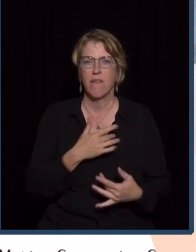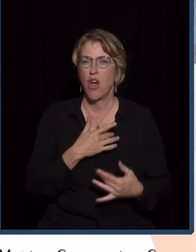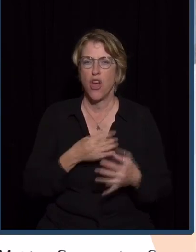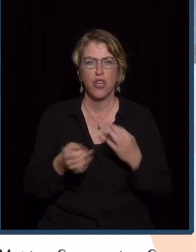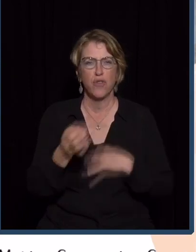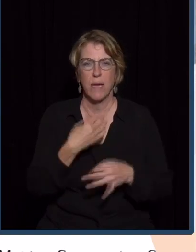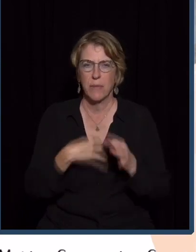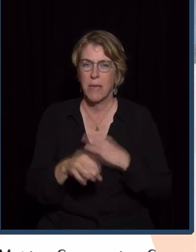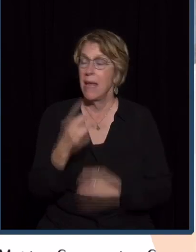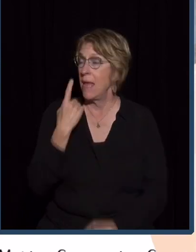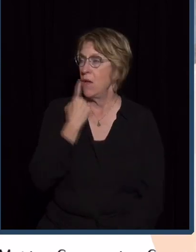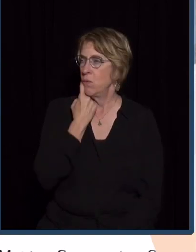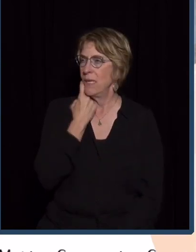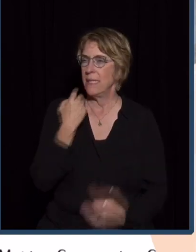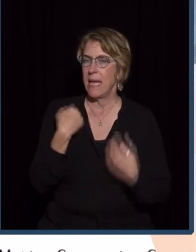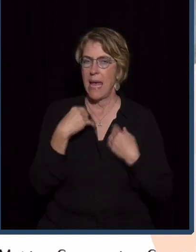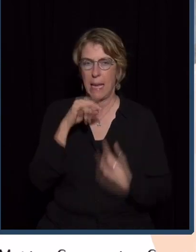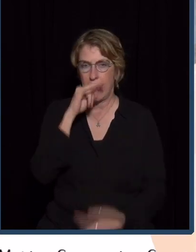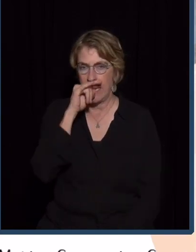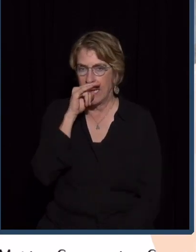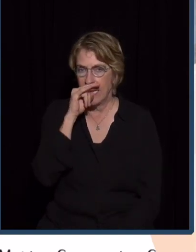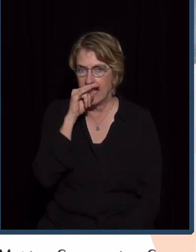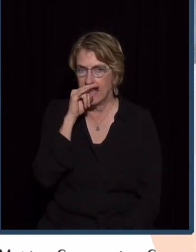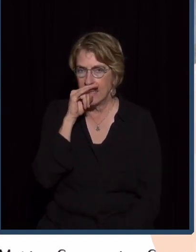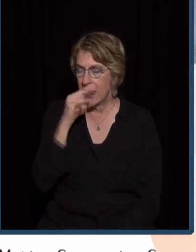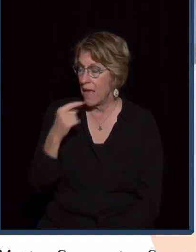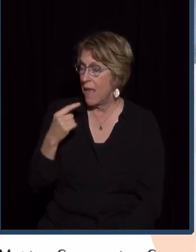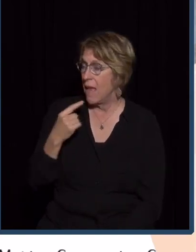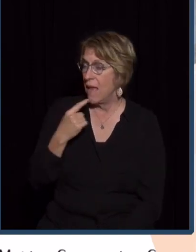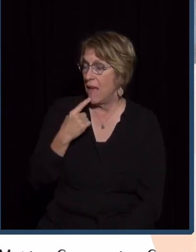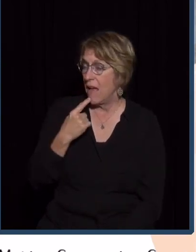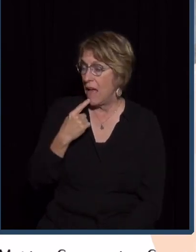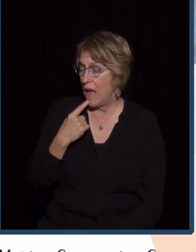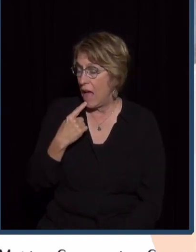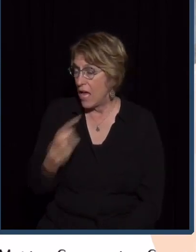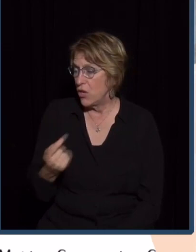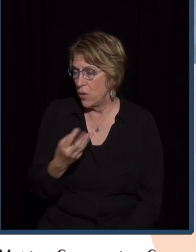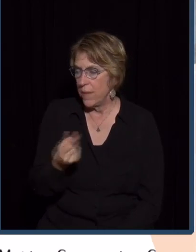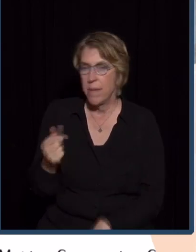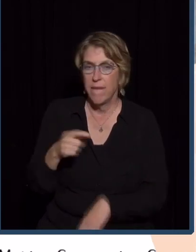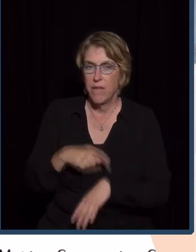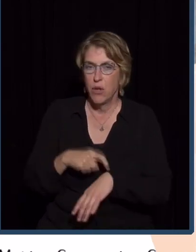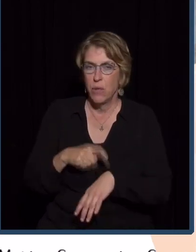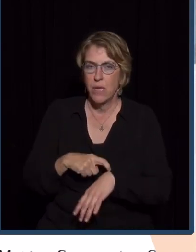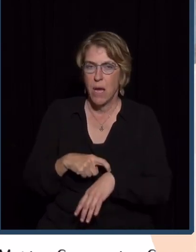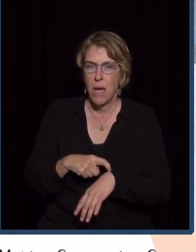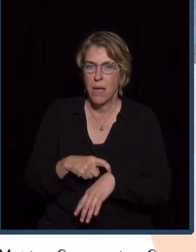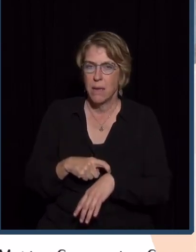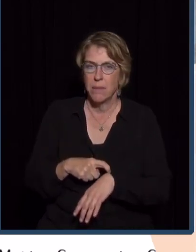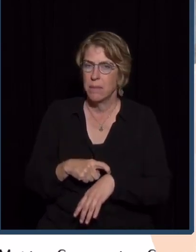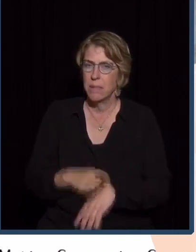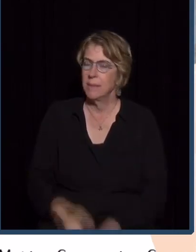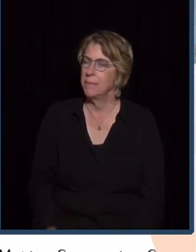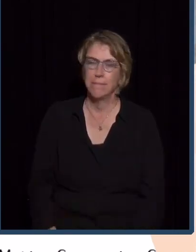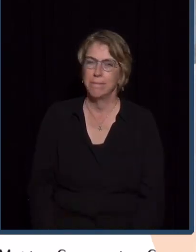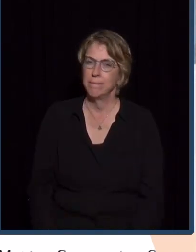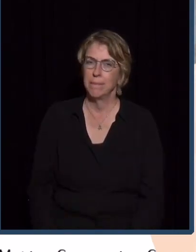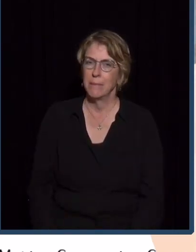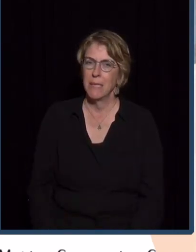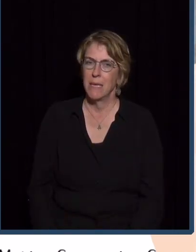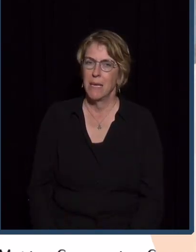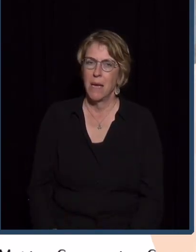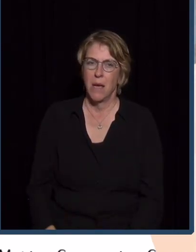kids, and I've hold them like maybe 3 to 4 times before I was just like, oh, I can't do this. Like, just